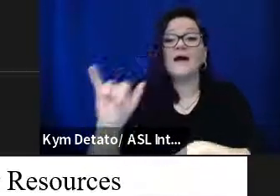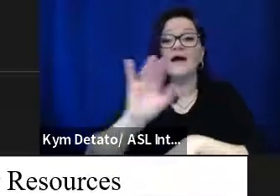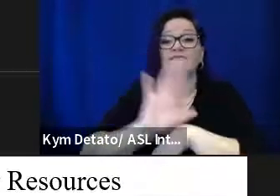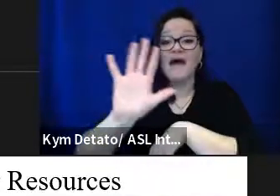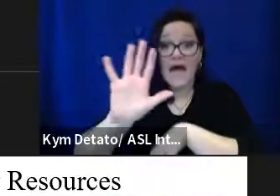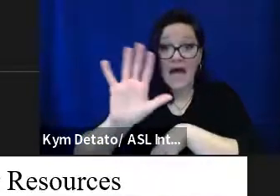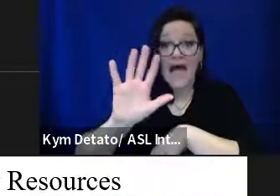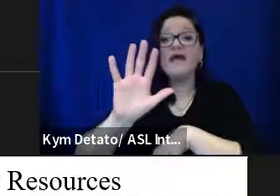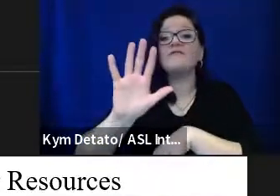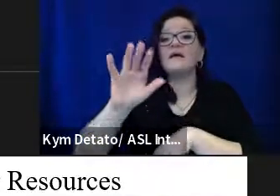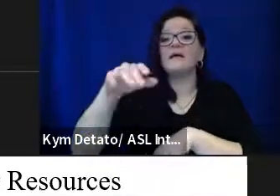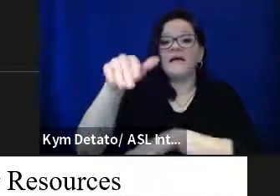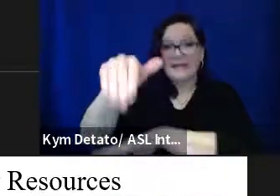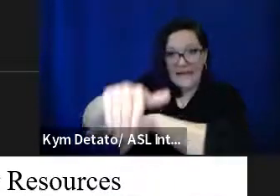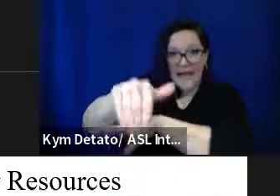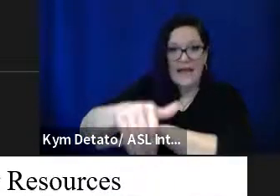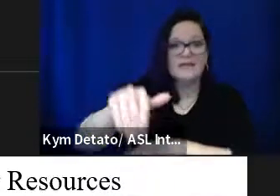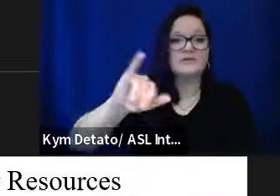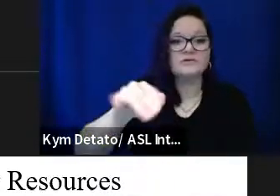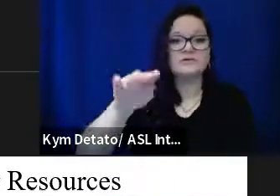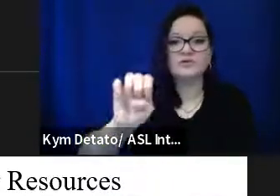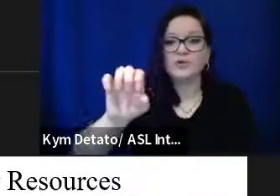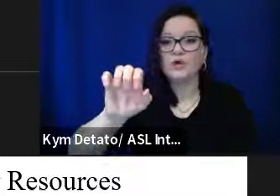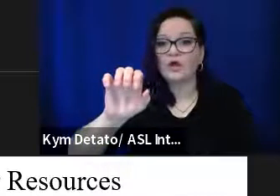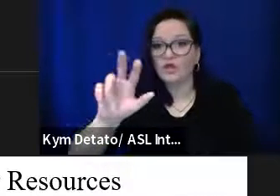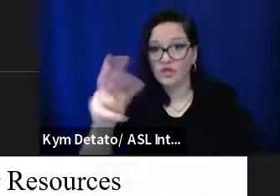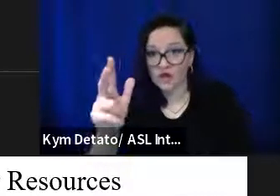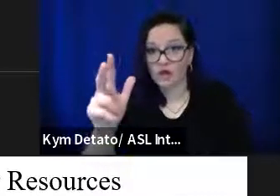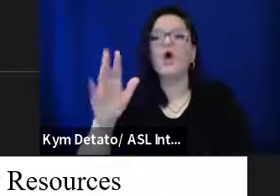Friday, June 3rd. We are accepting applications via email this year.